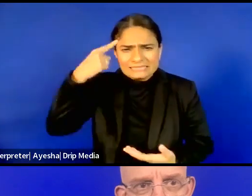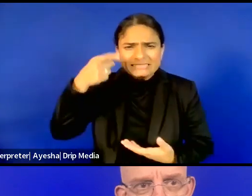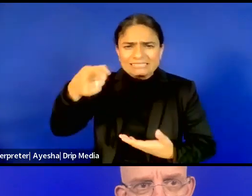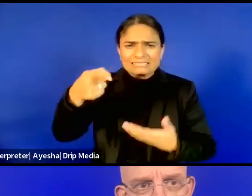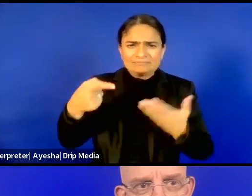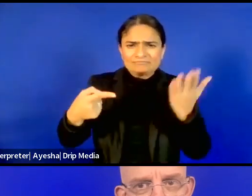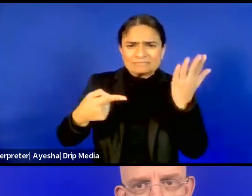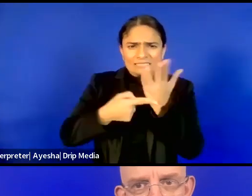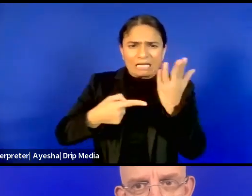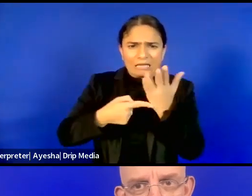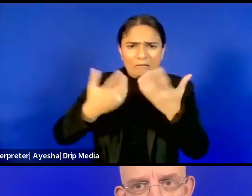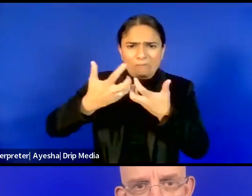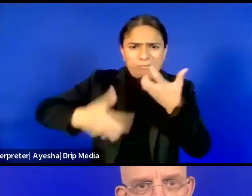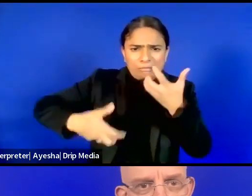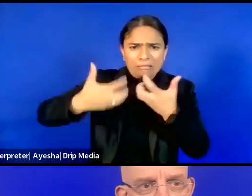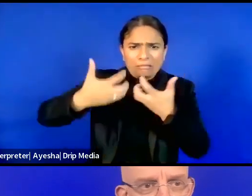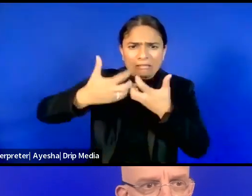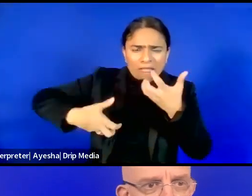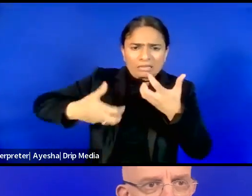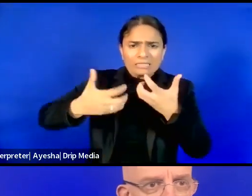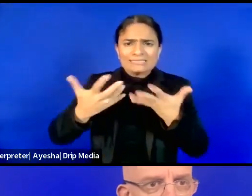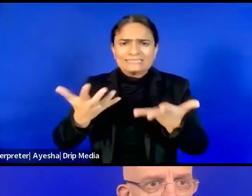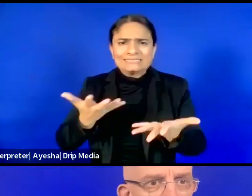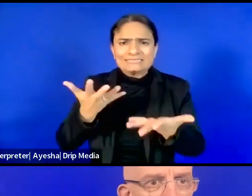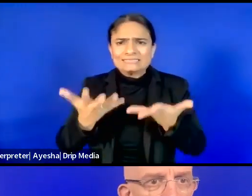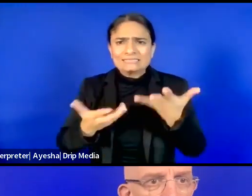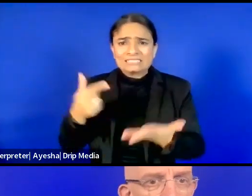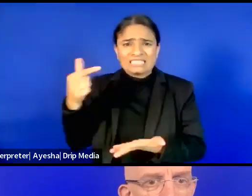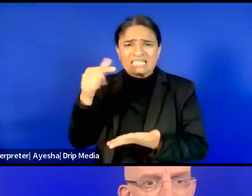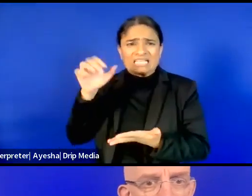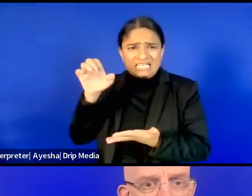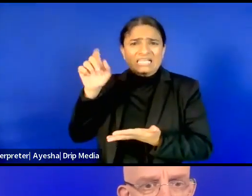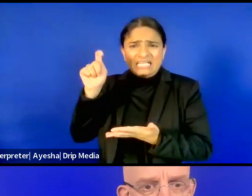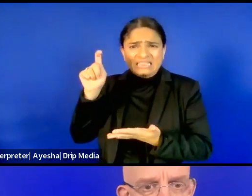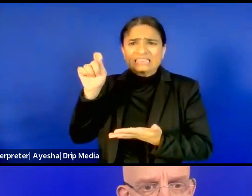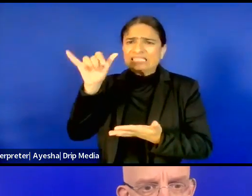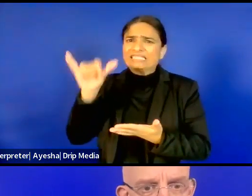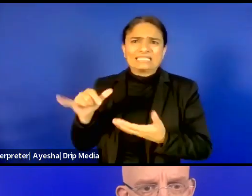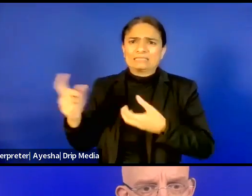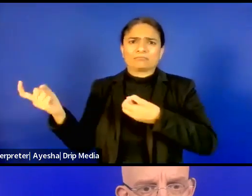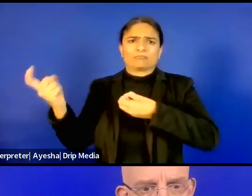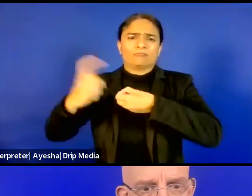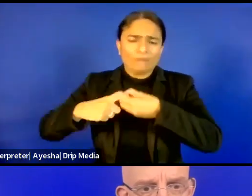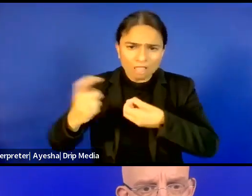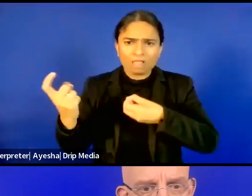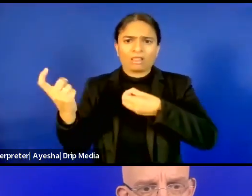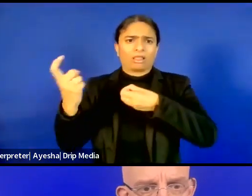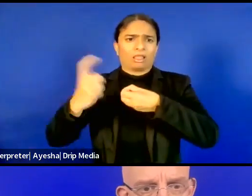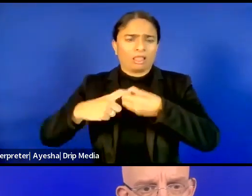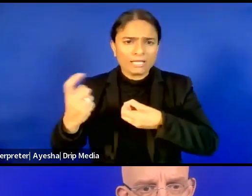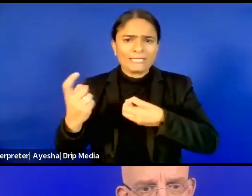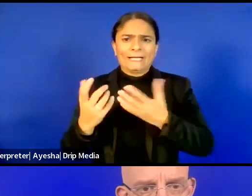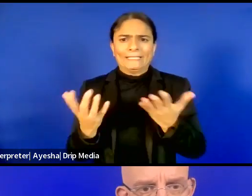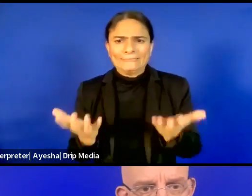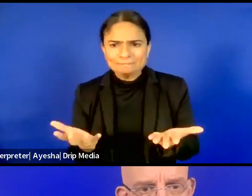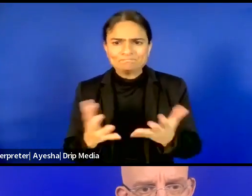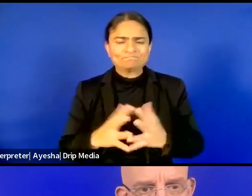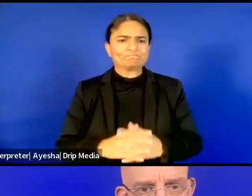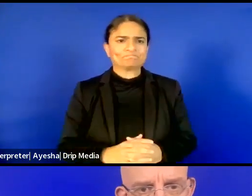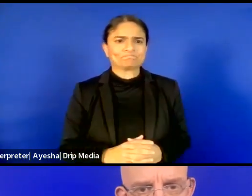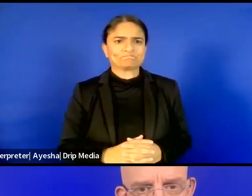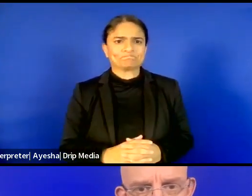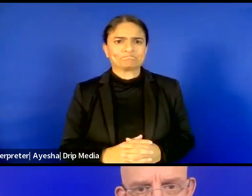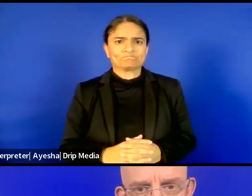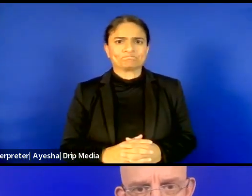her intervention, I can share just a quick reflection for myself about why the protocol is so